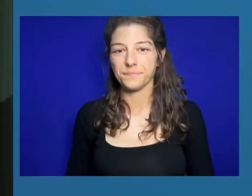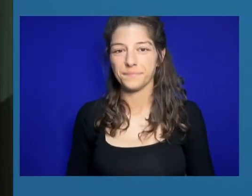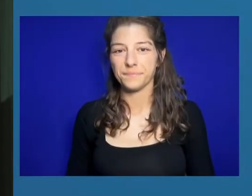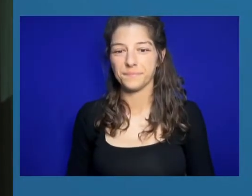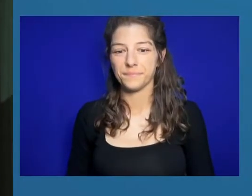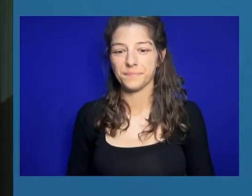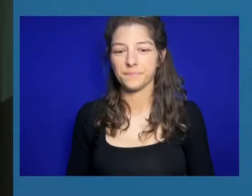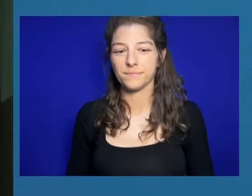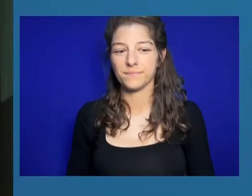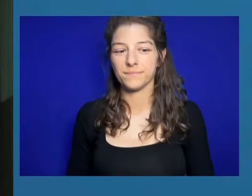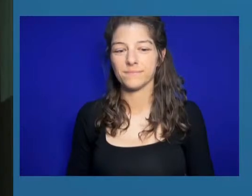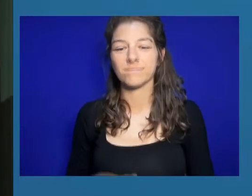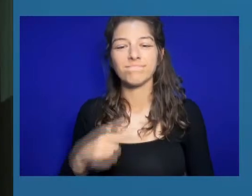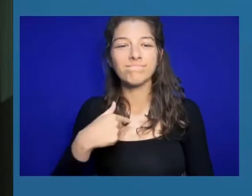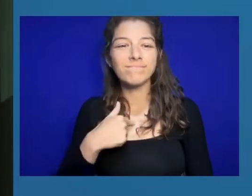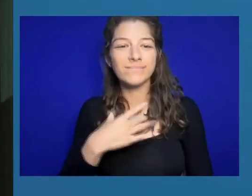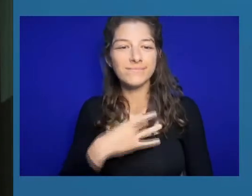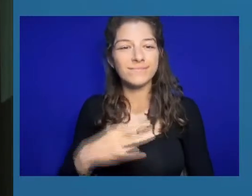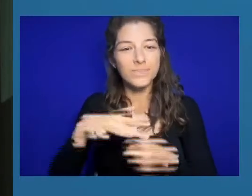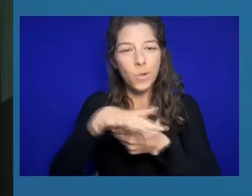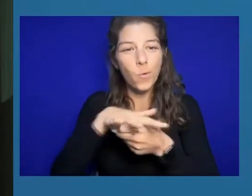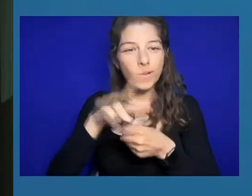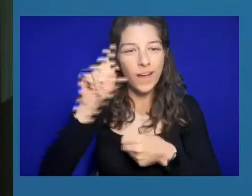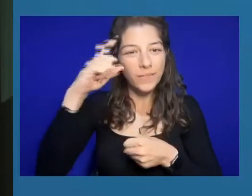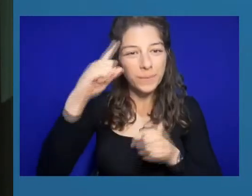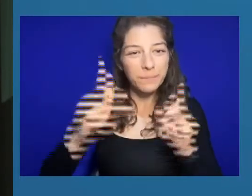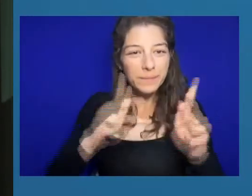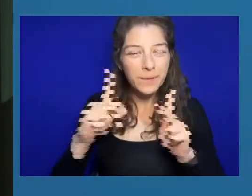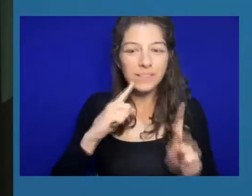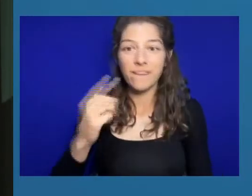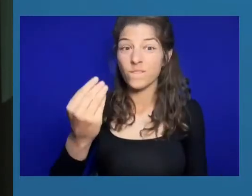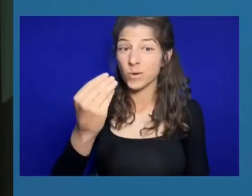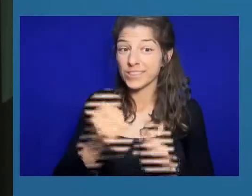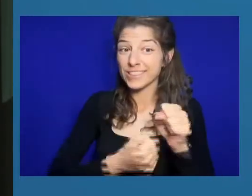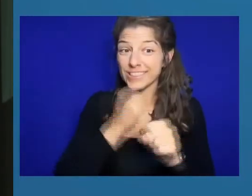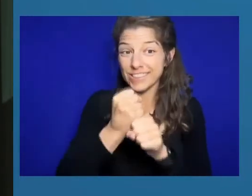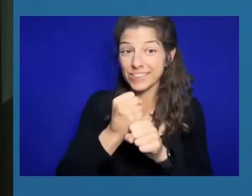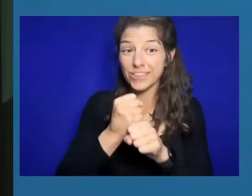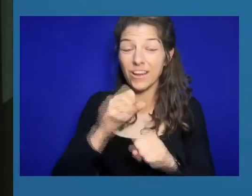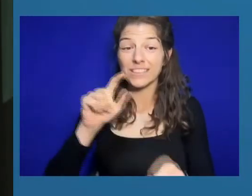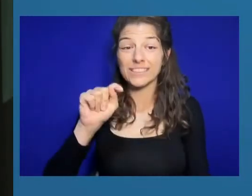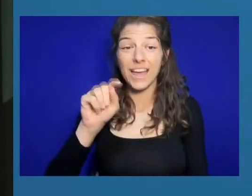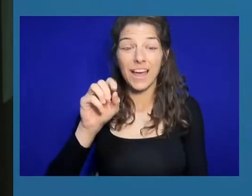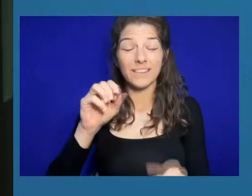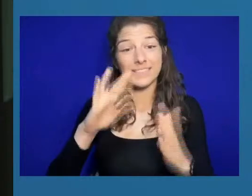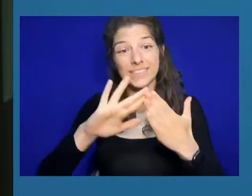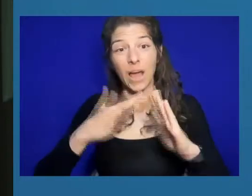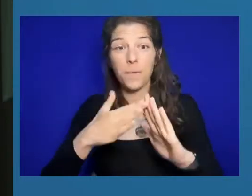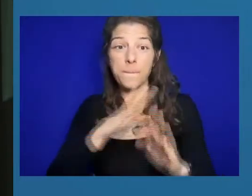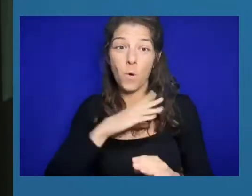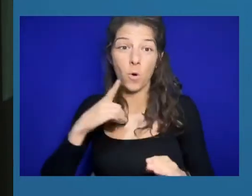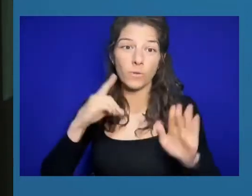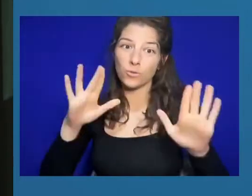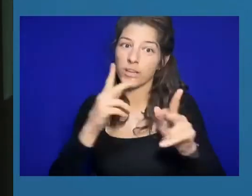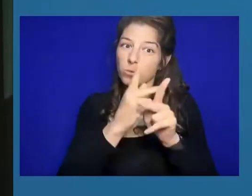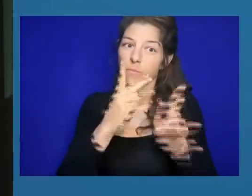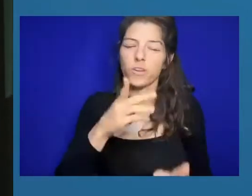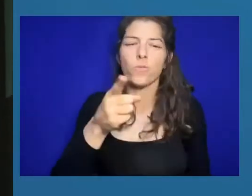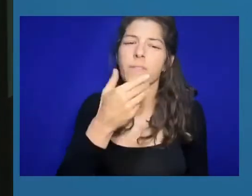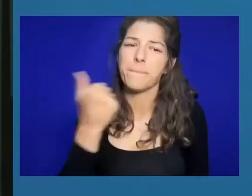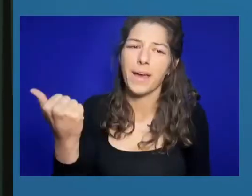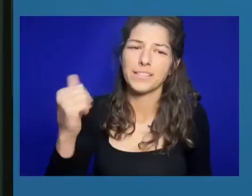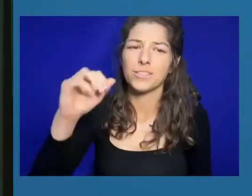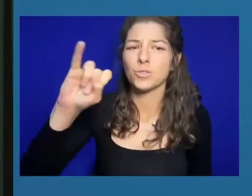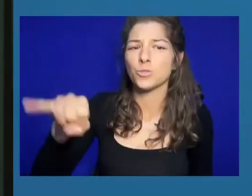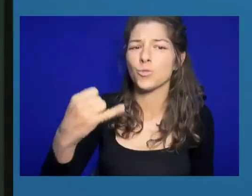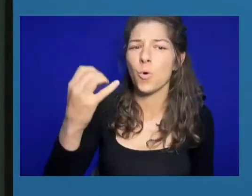I'm a little partial to local government officials. I spent 14 years on a town board with a great supervisor, and you have one of the best, Jordana Malik. I want to